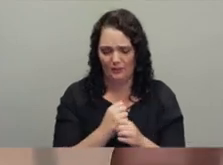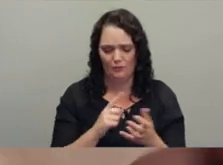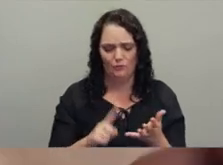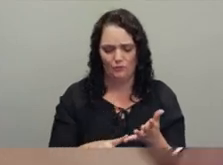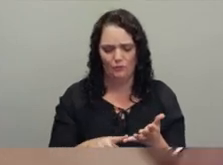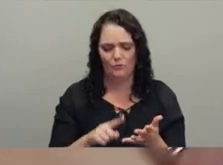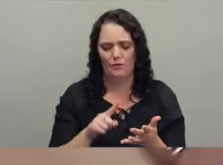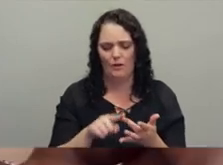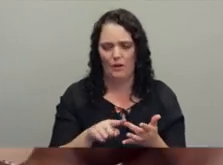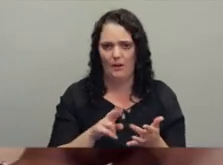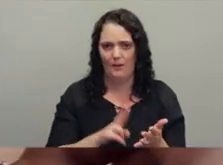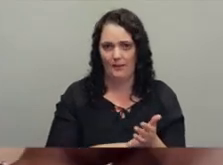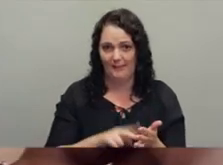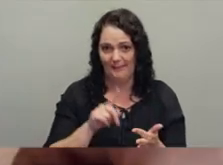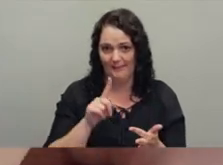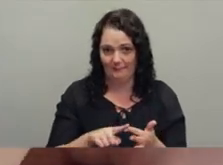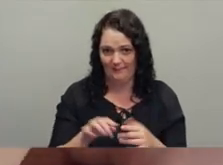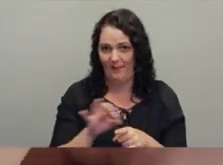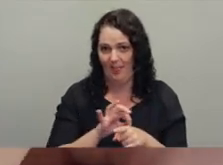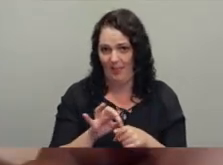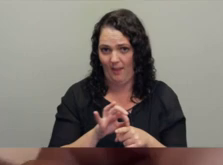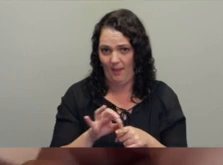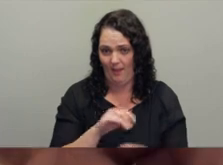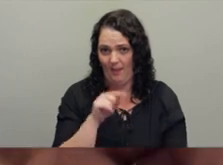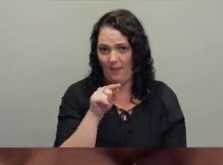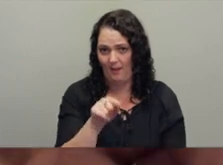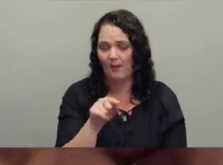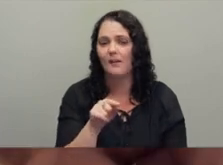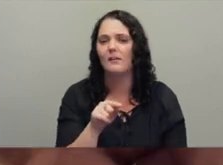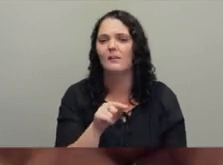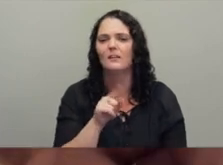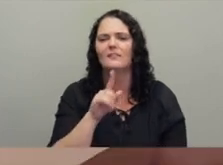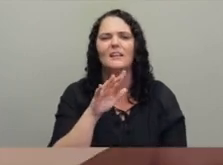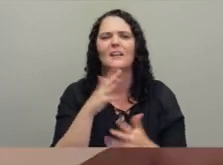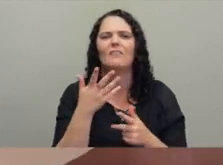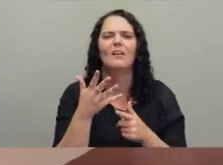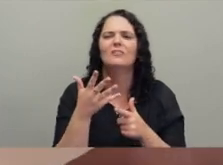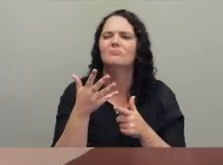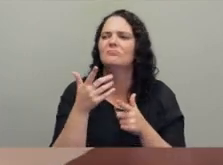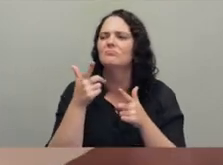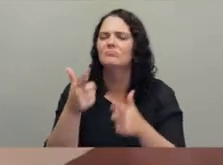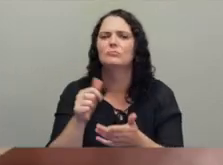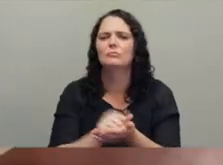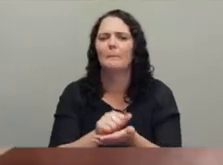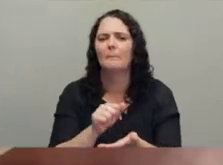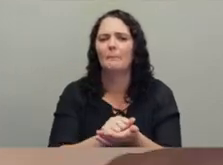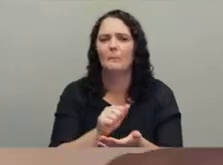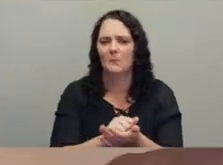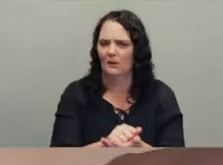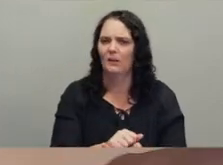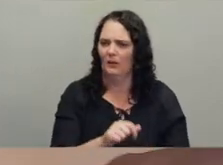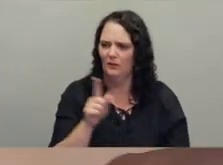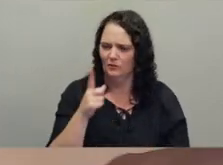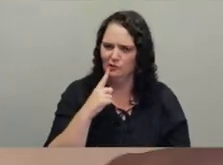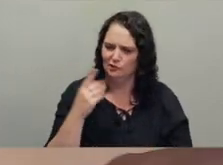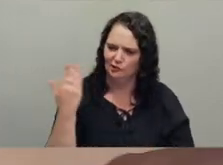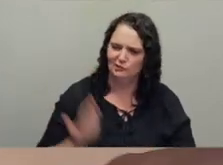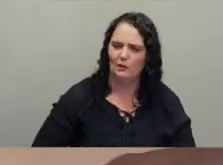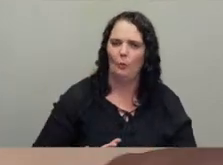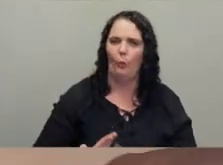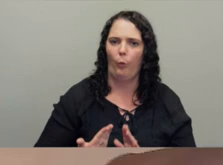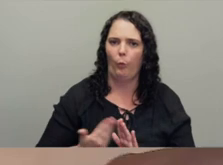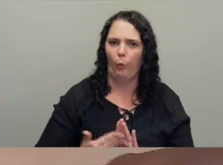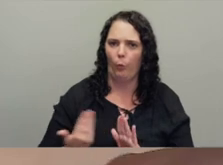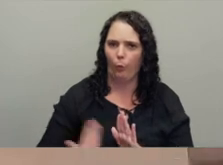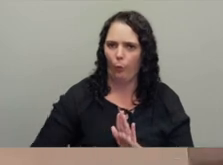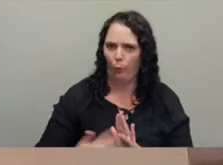S-A-N-G-U-I-N-E, if you're looking it up. And you'll be able to find, if you ever go to an art supply store, you'll see they'll charge you loads for